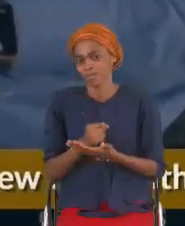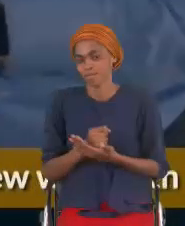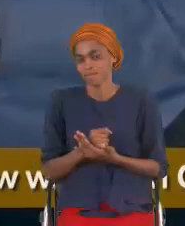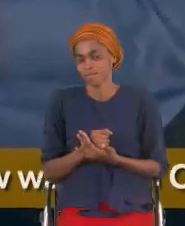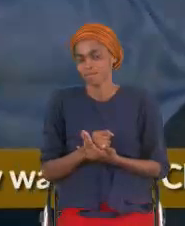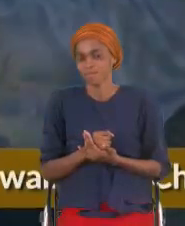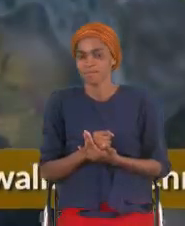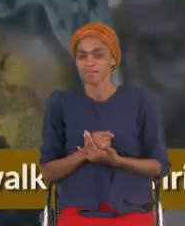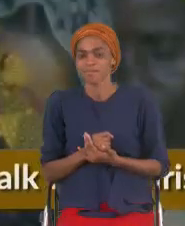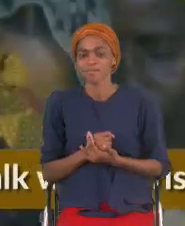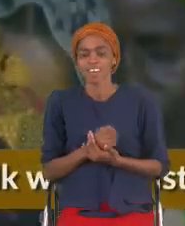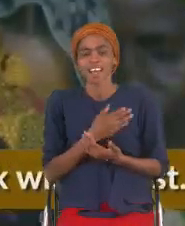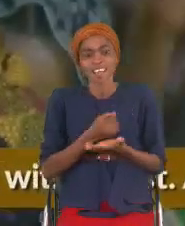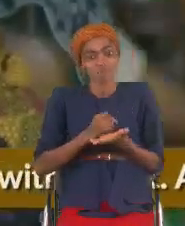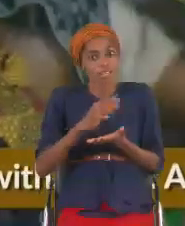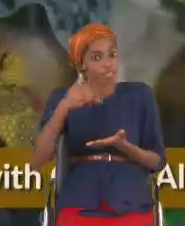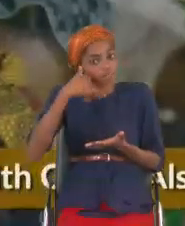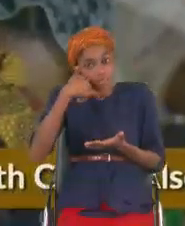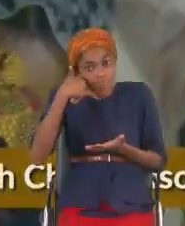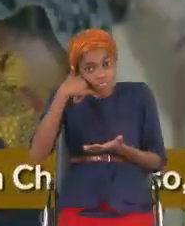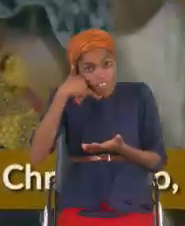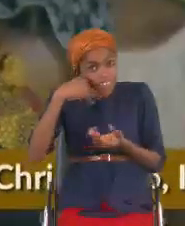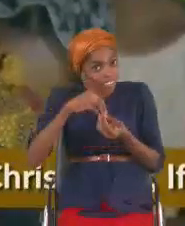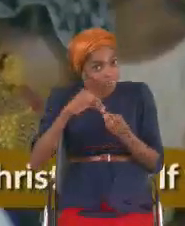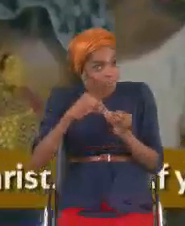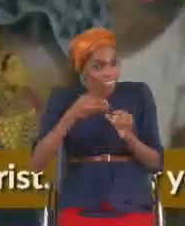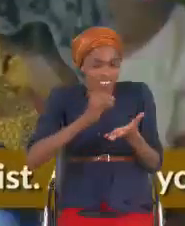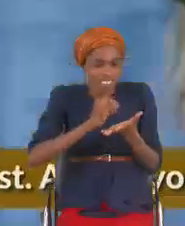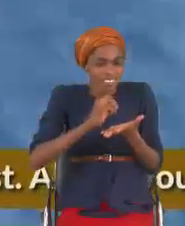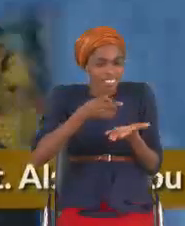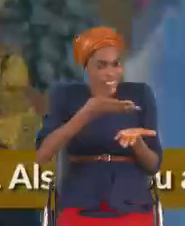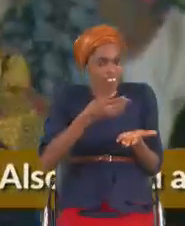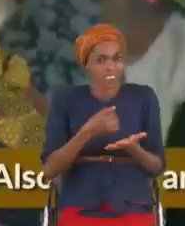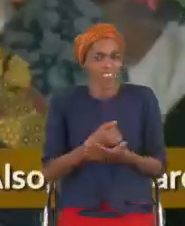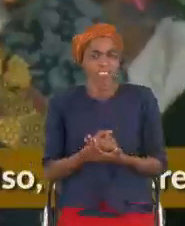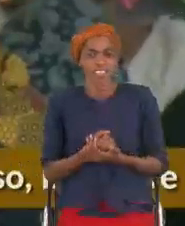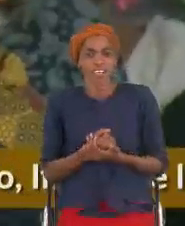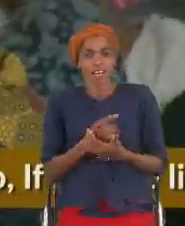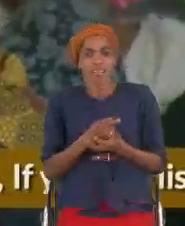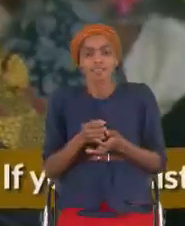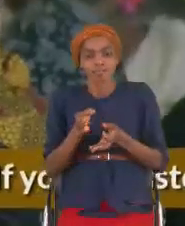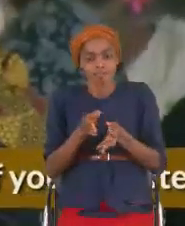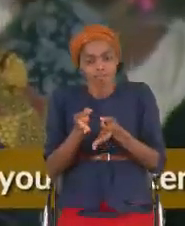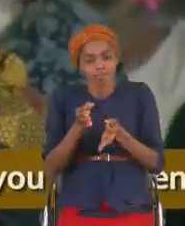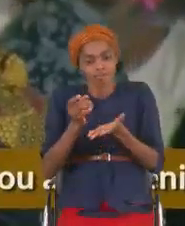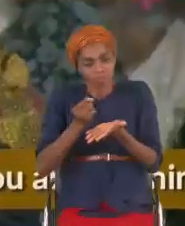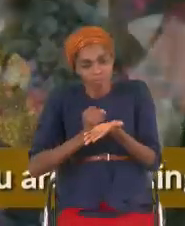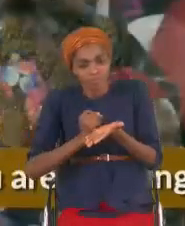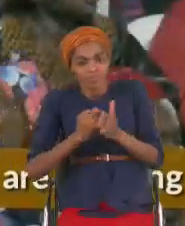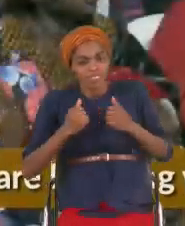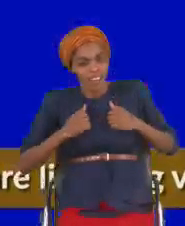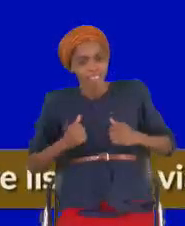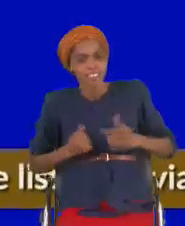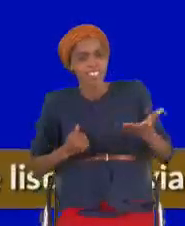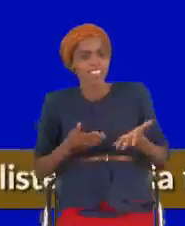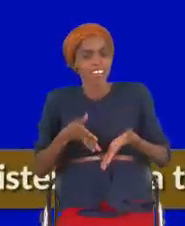and write your phone number, 11 digits. Describe your address. And let us see